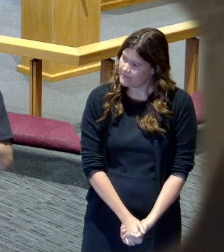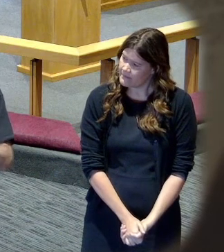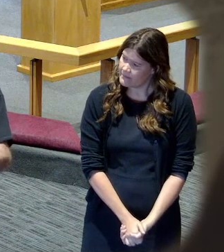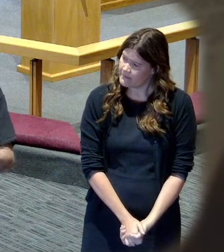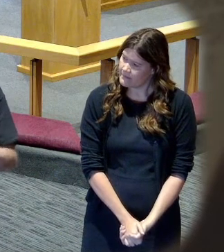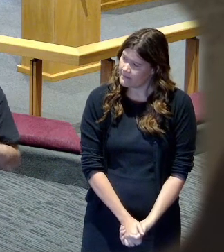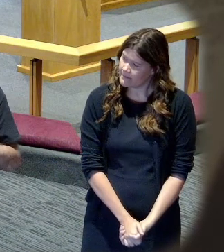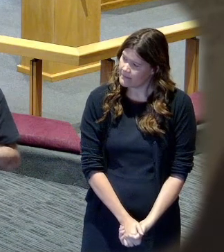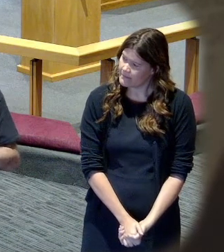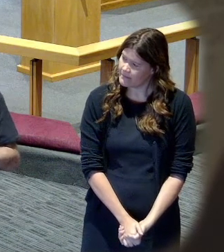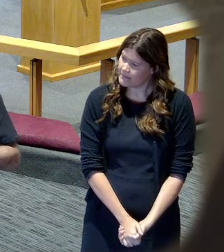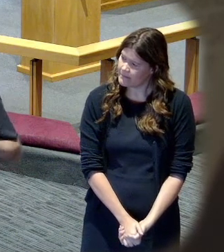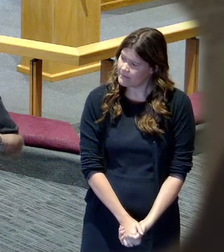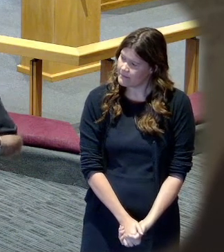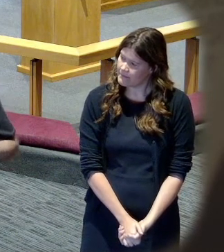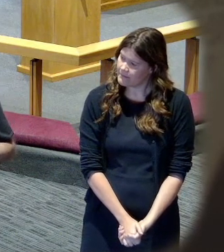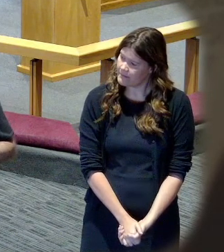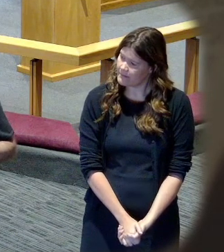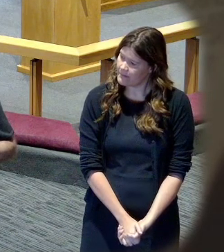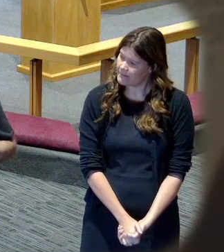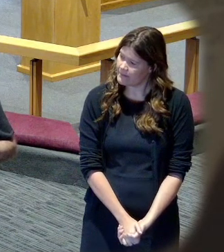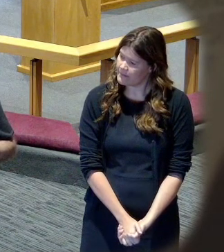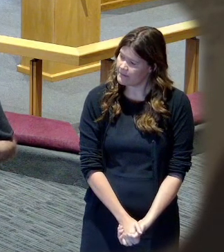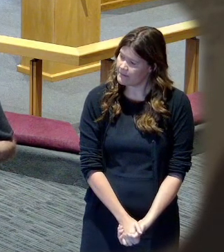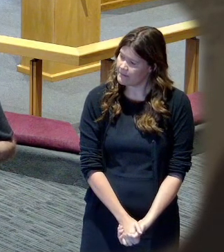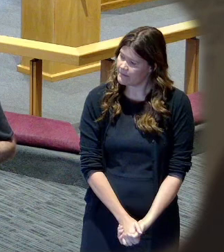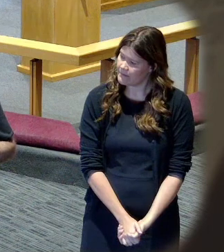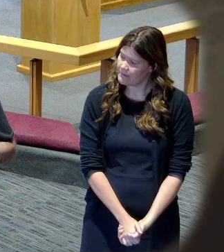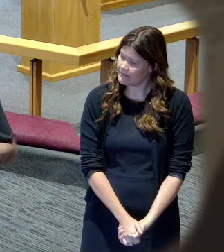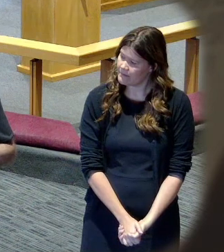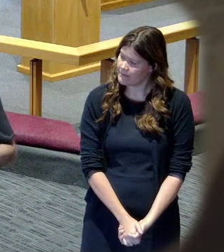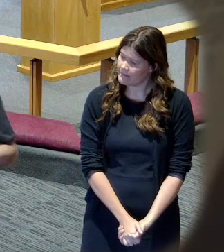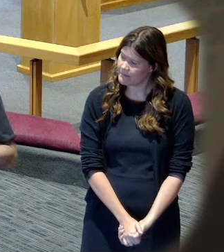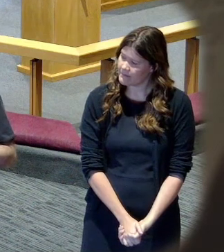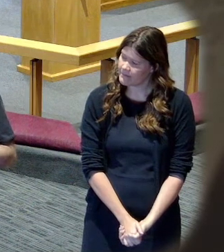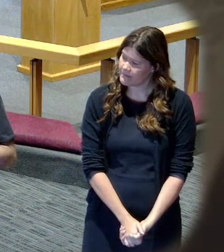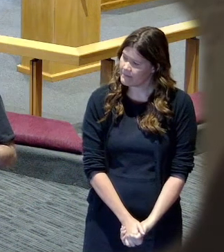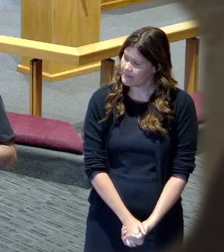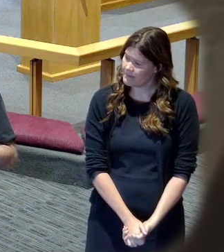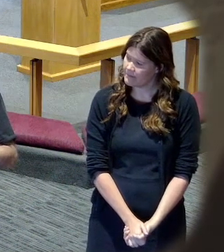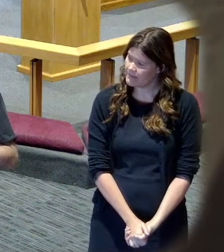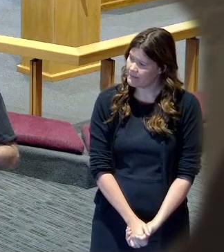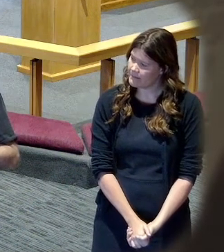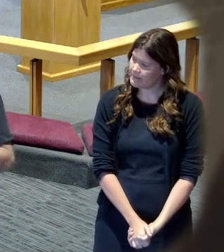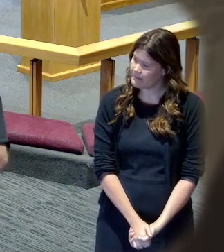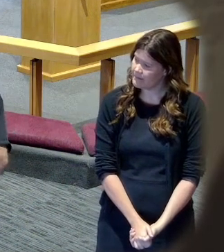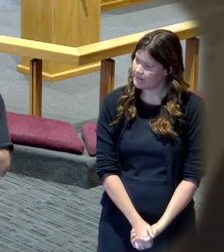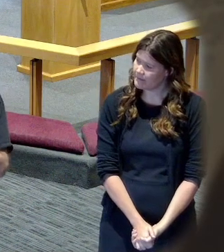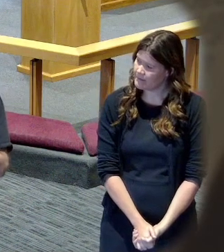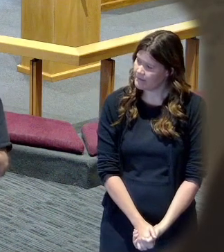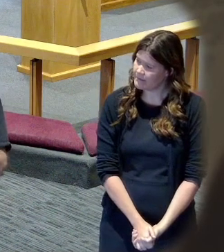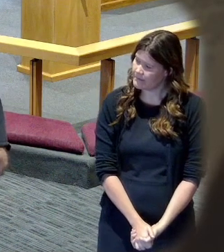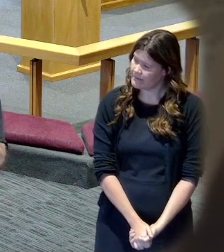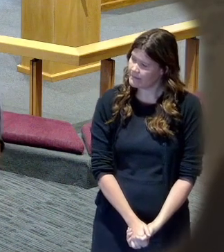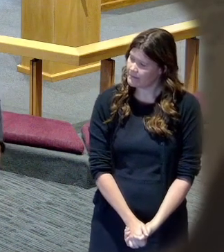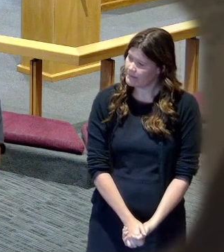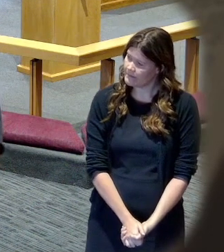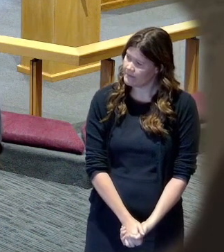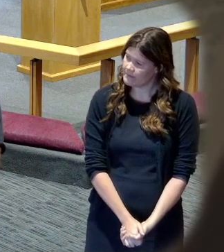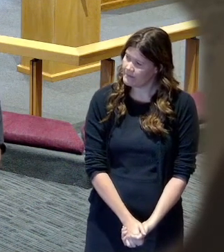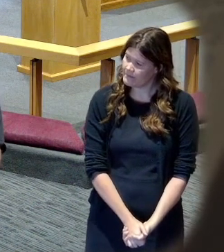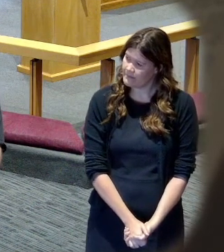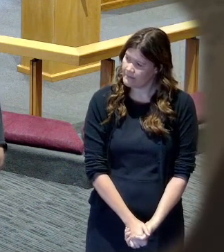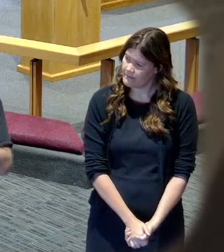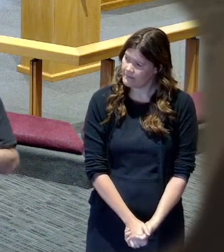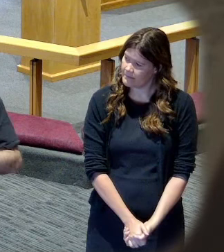desires of our own hearts. We have offended against your laws. We have left undone those things